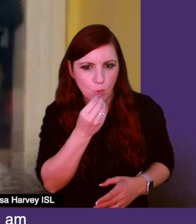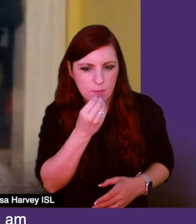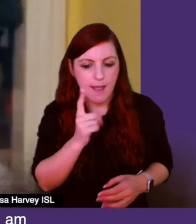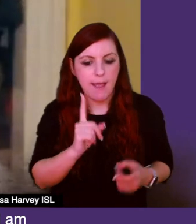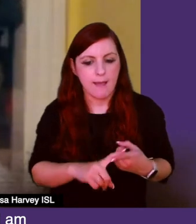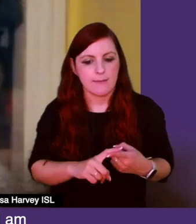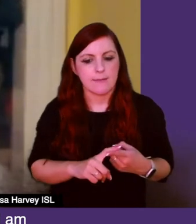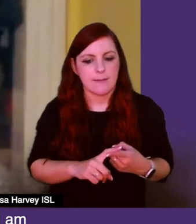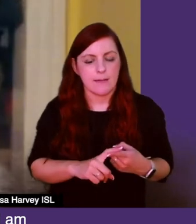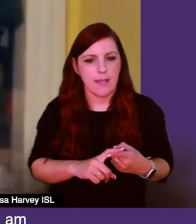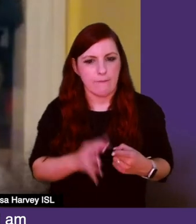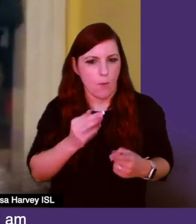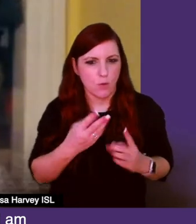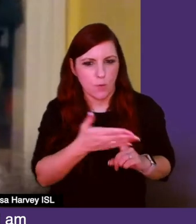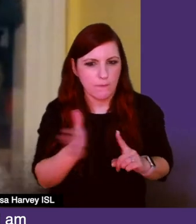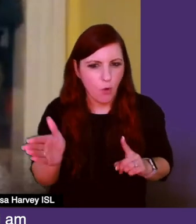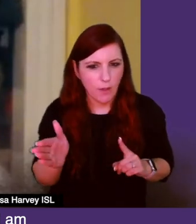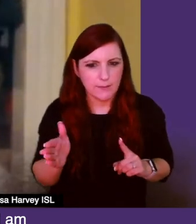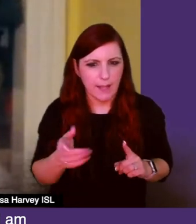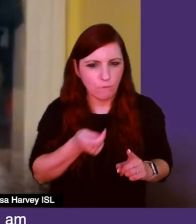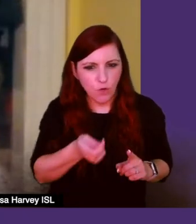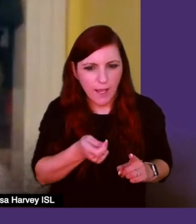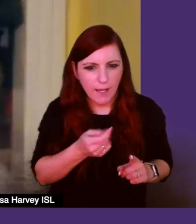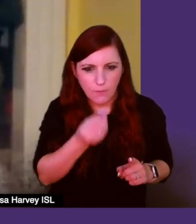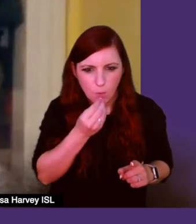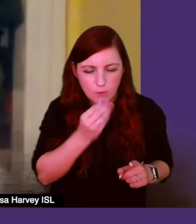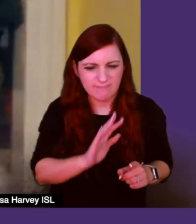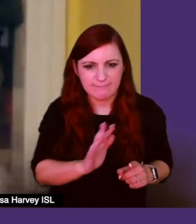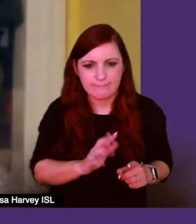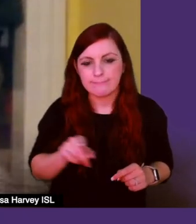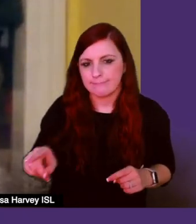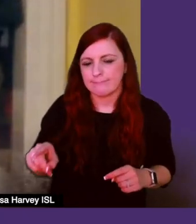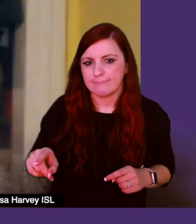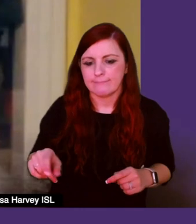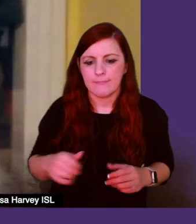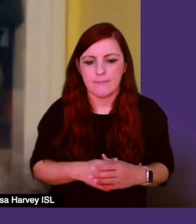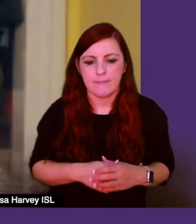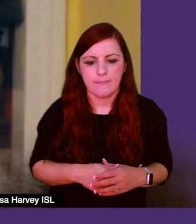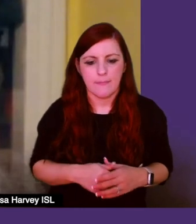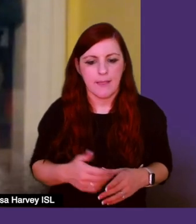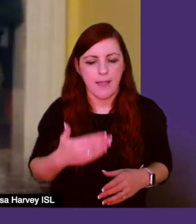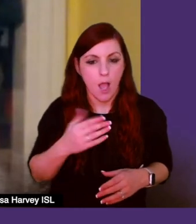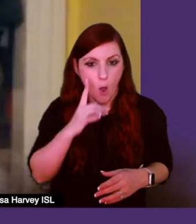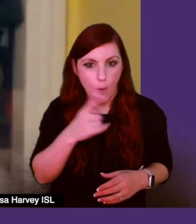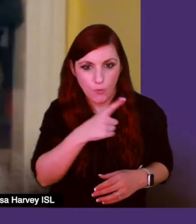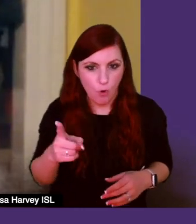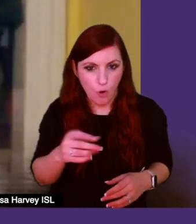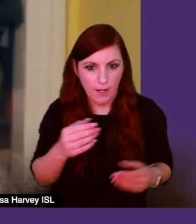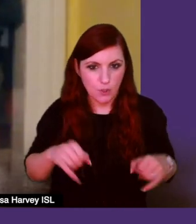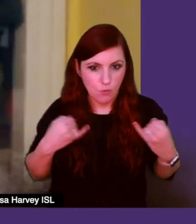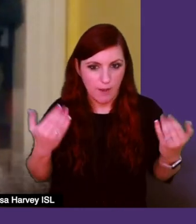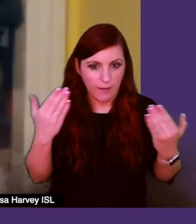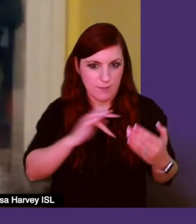and I want to avoid bad stuff. I hope you are all having a good